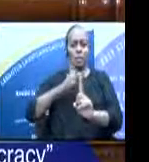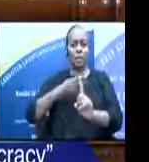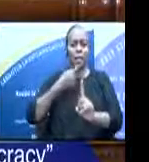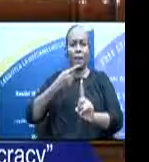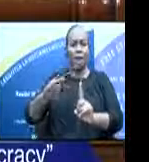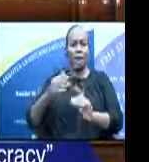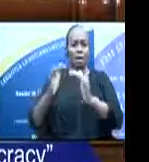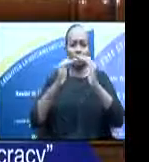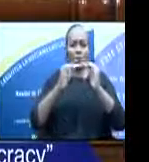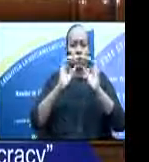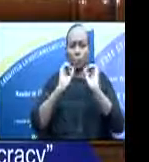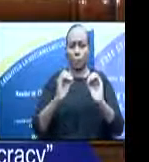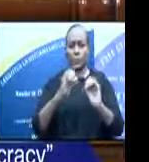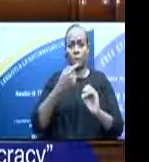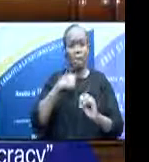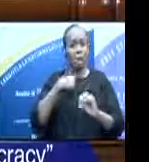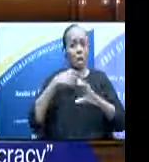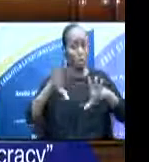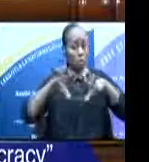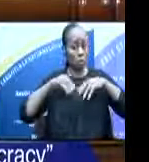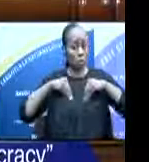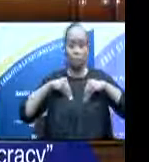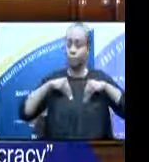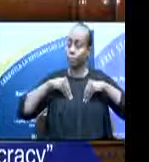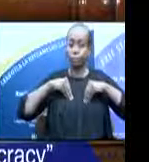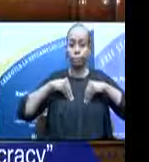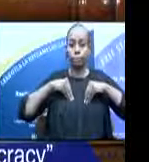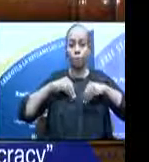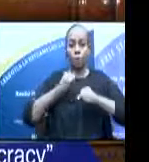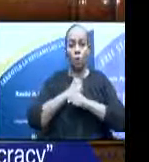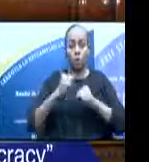me how inconsistent, I'm not going to take time to that.